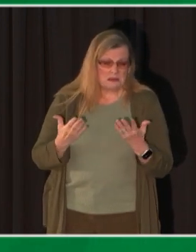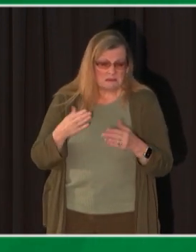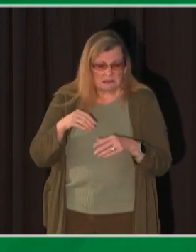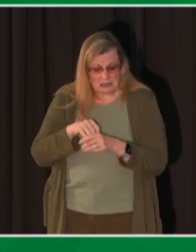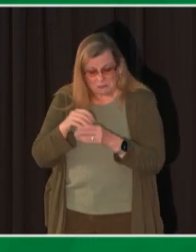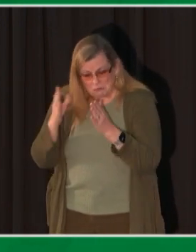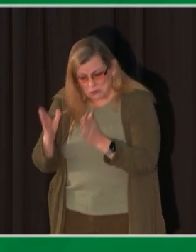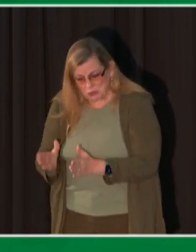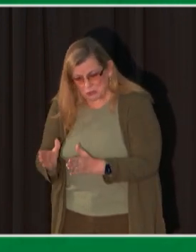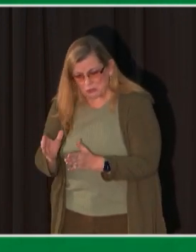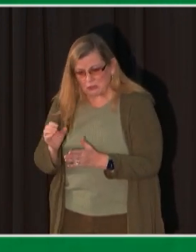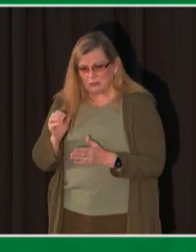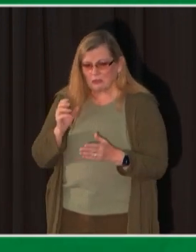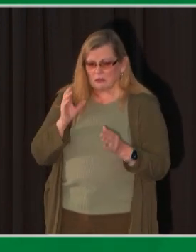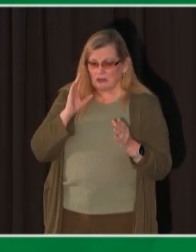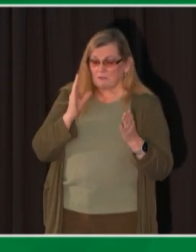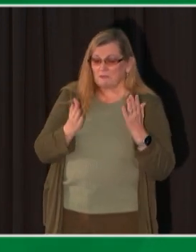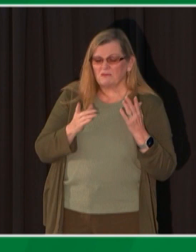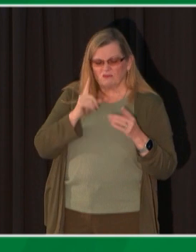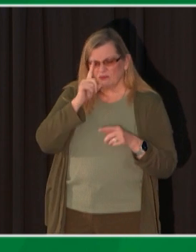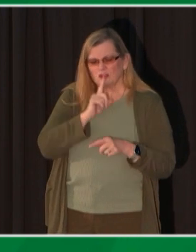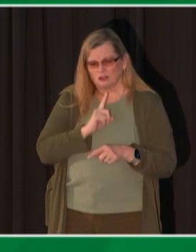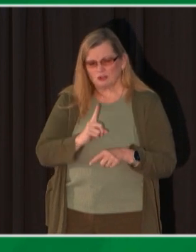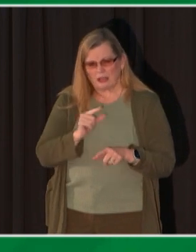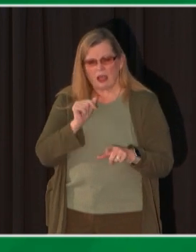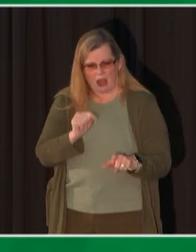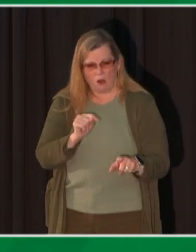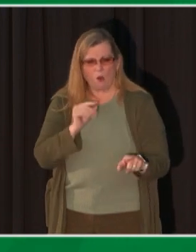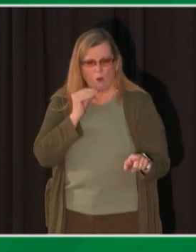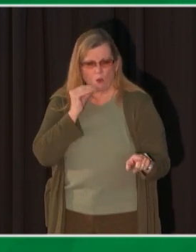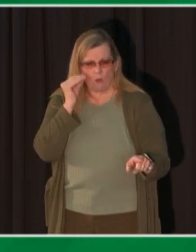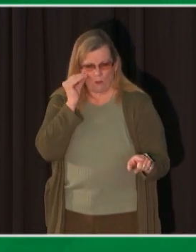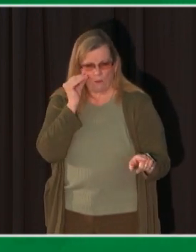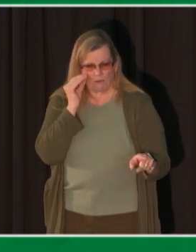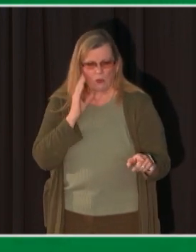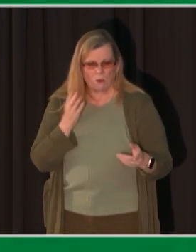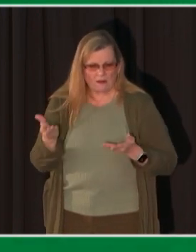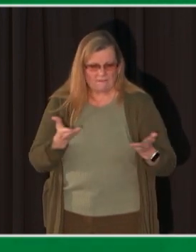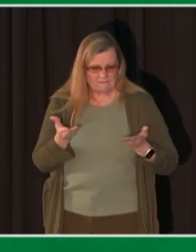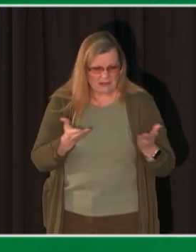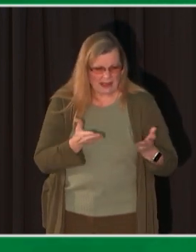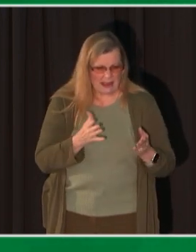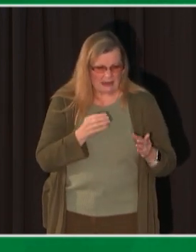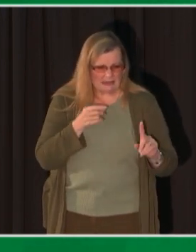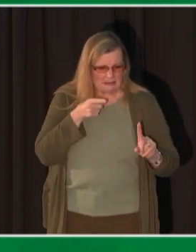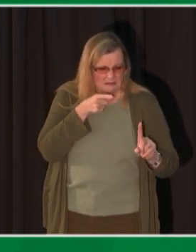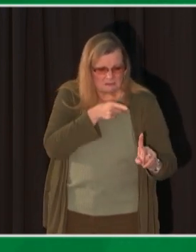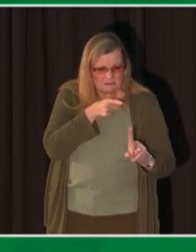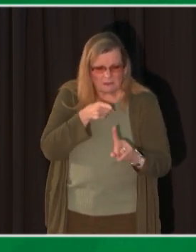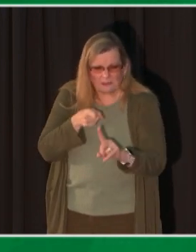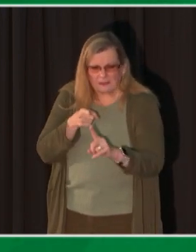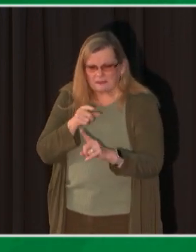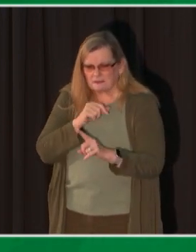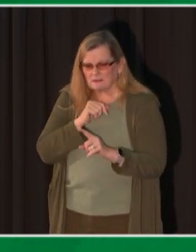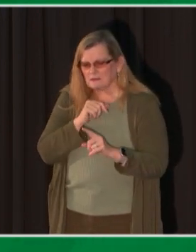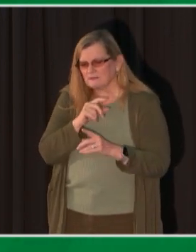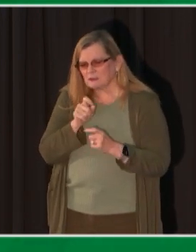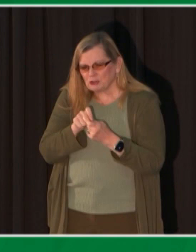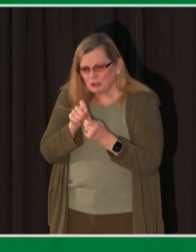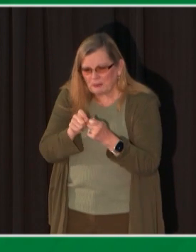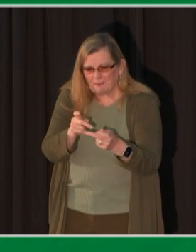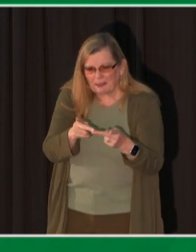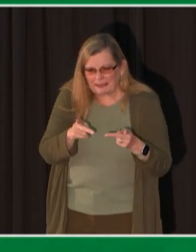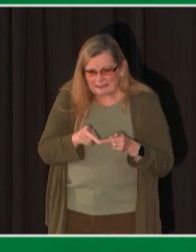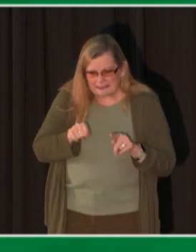information around who's invited for summer experiences and what our target populations are. It's also important to note that we'll